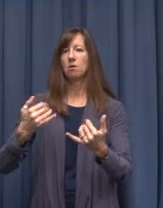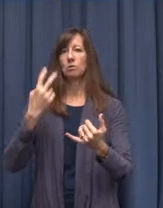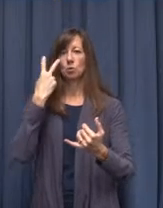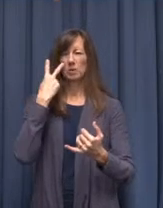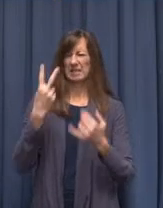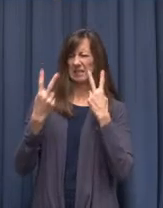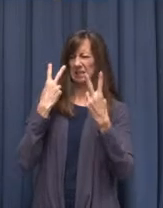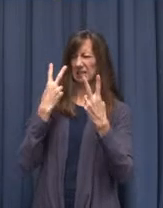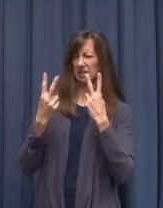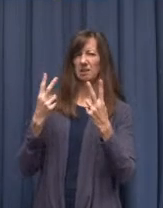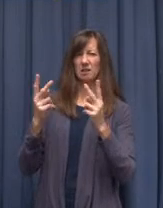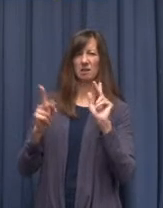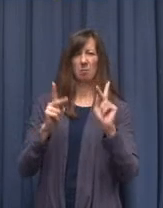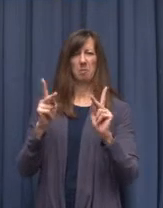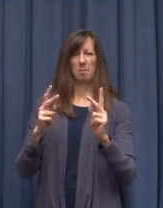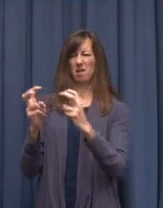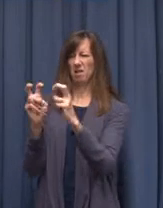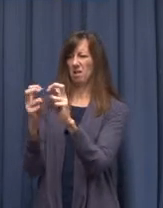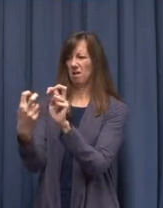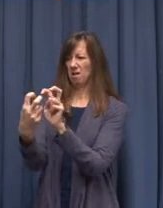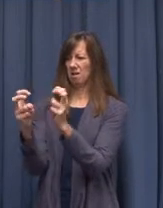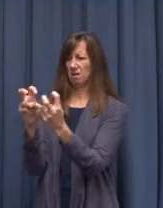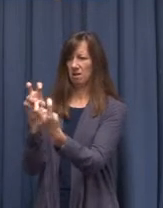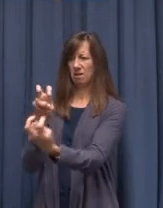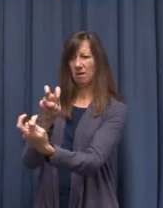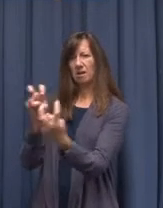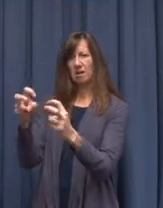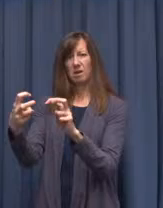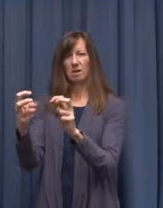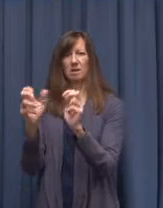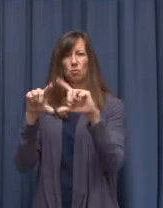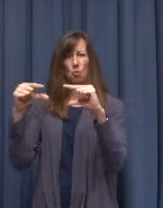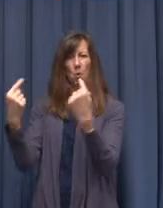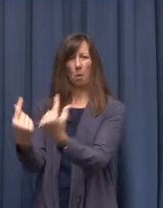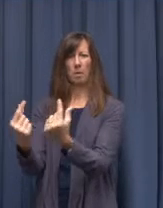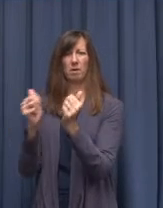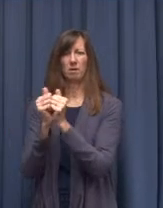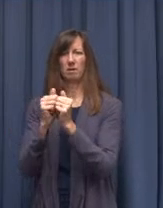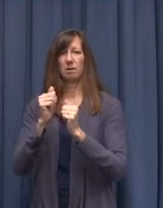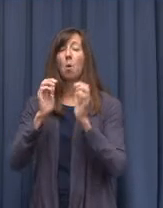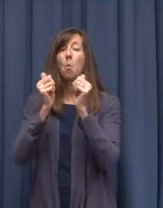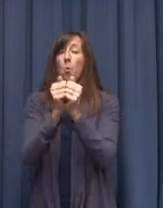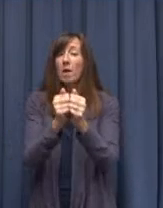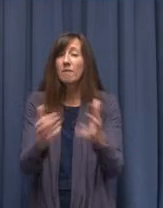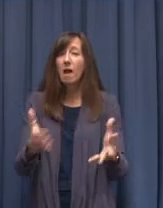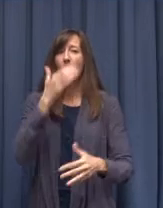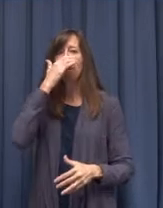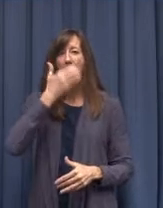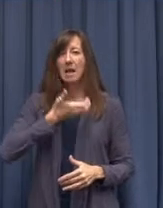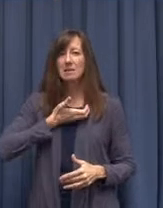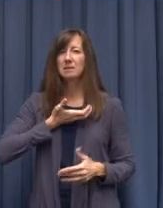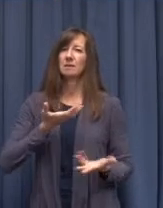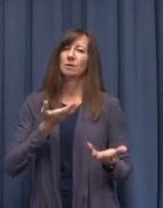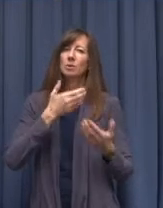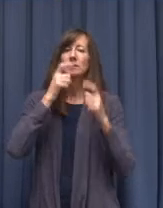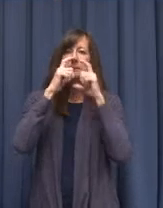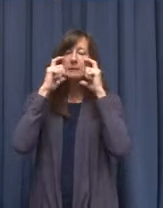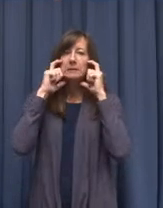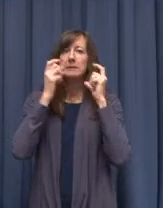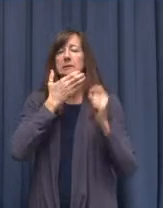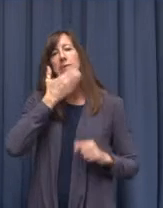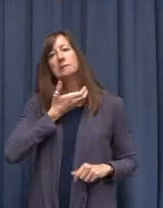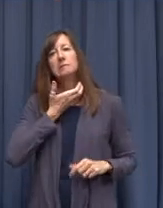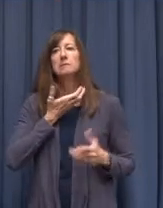is absolutely a very risky thing to be doing as the rate of COVID goes up, and those are the kind of things that can get us